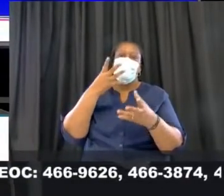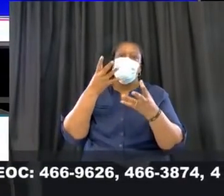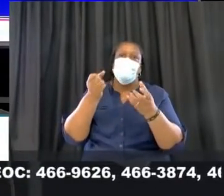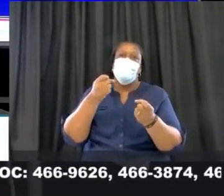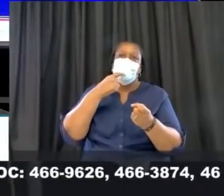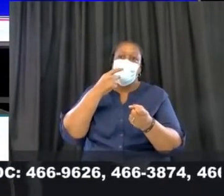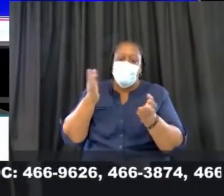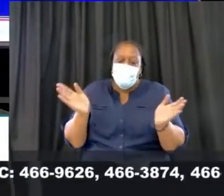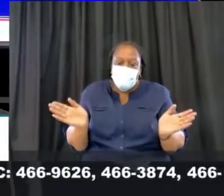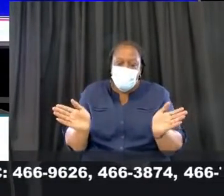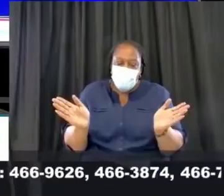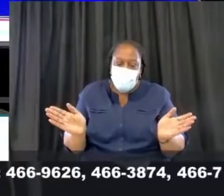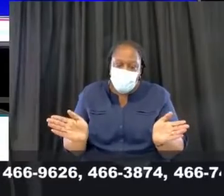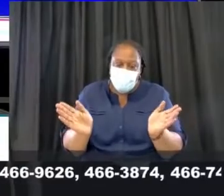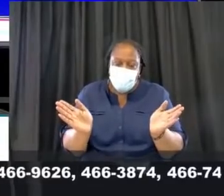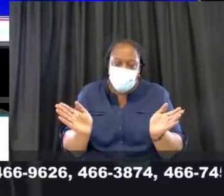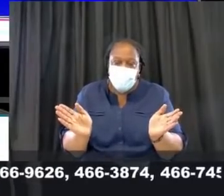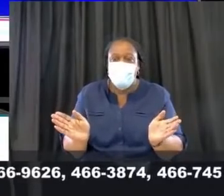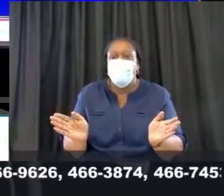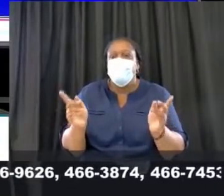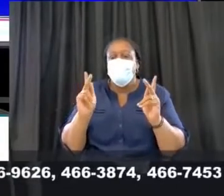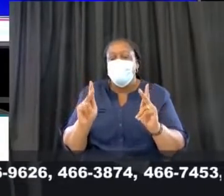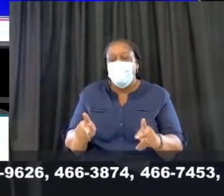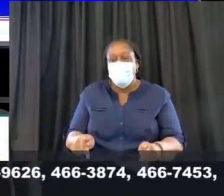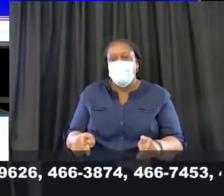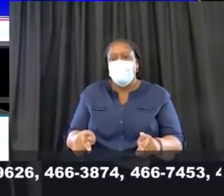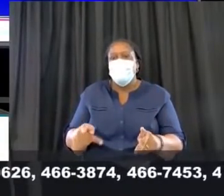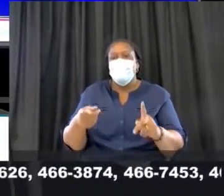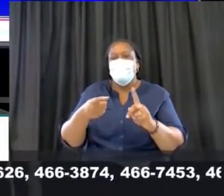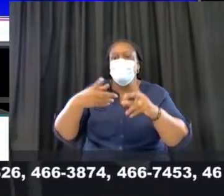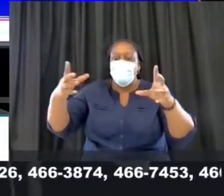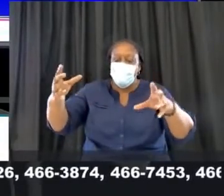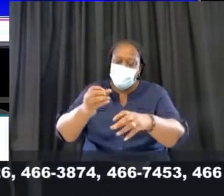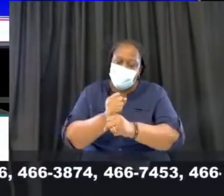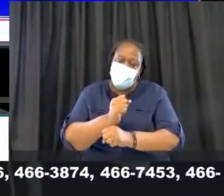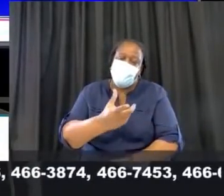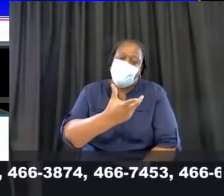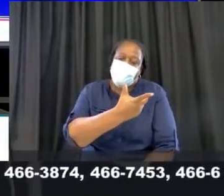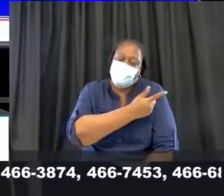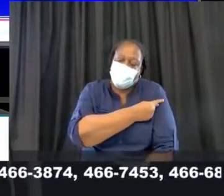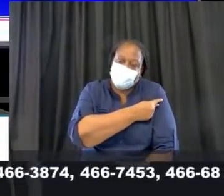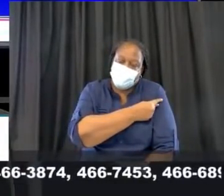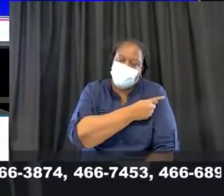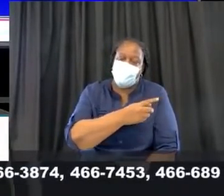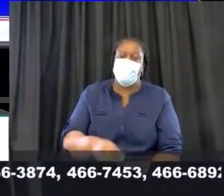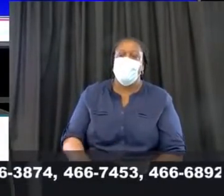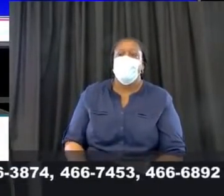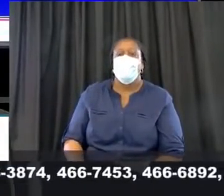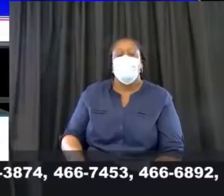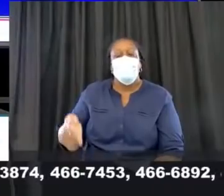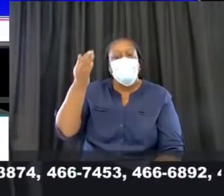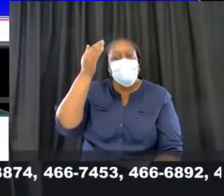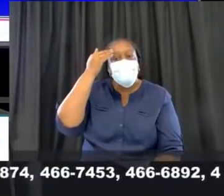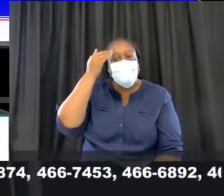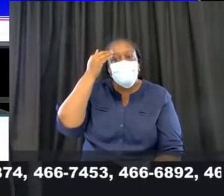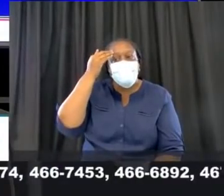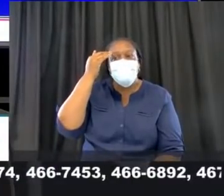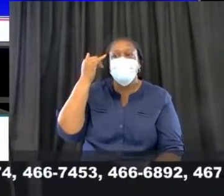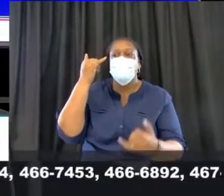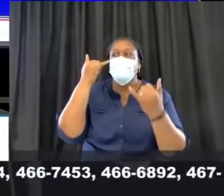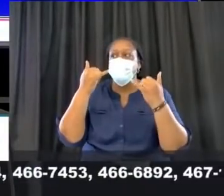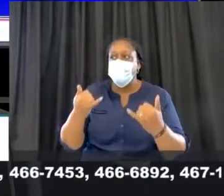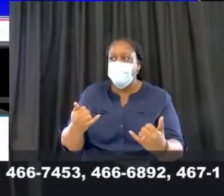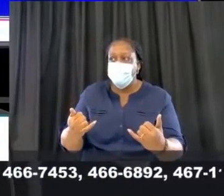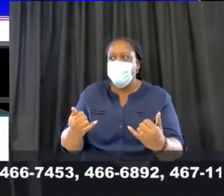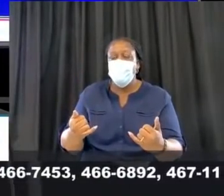encourage persons to come forward and be vaccinated. We are on the eve of opening schools. I